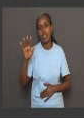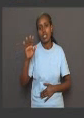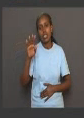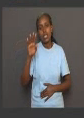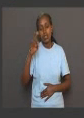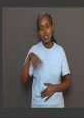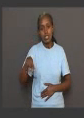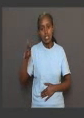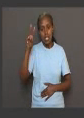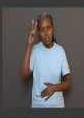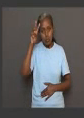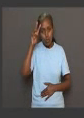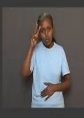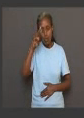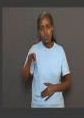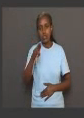the square